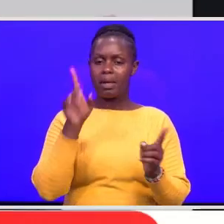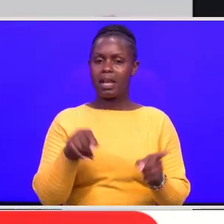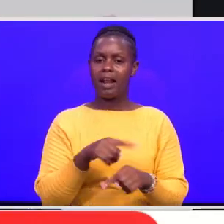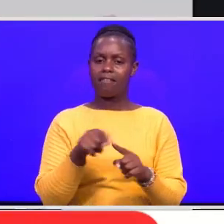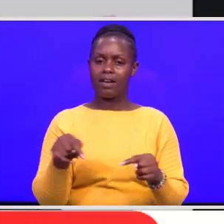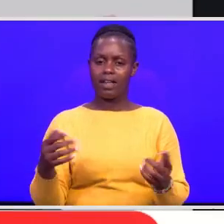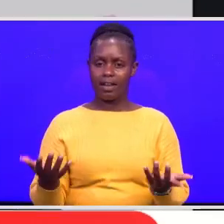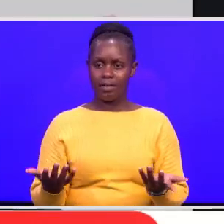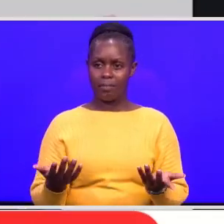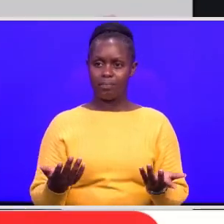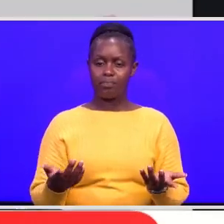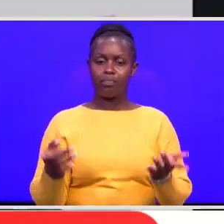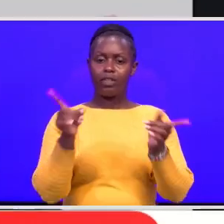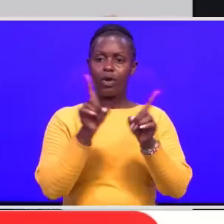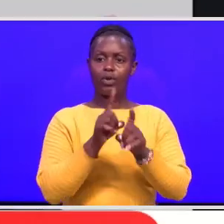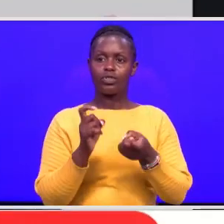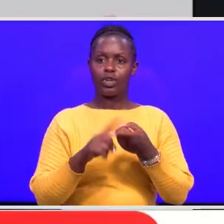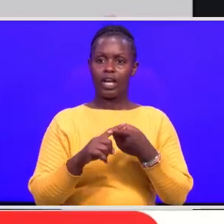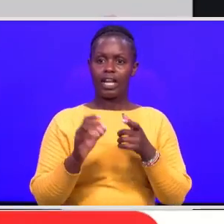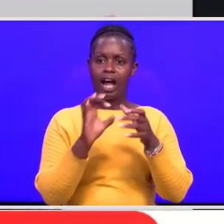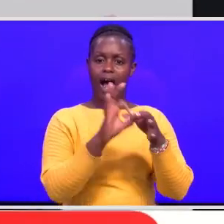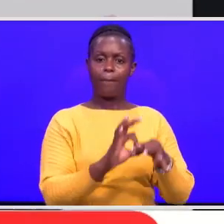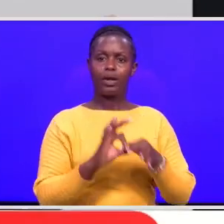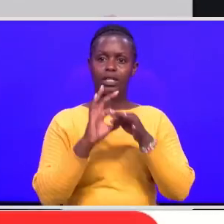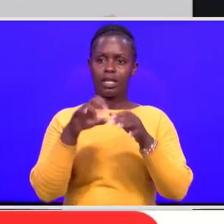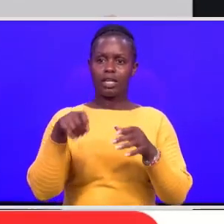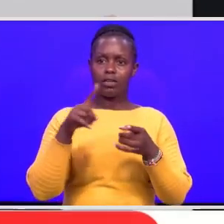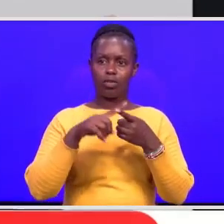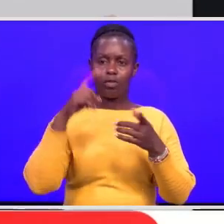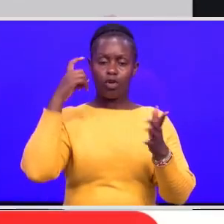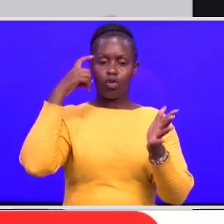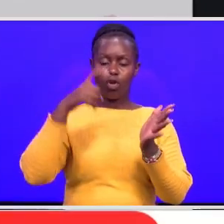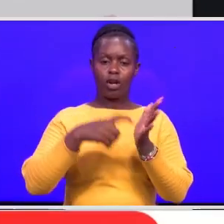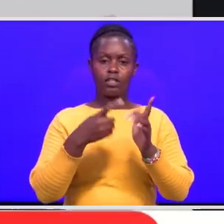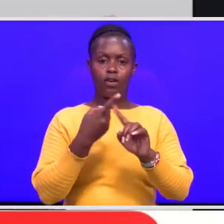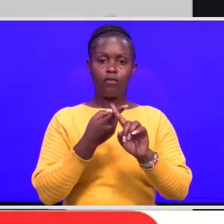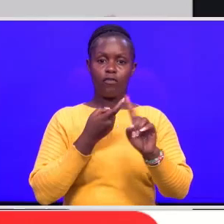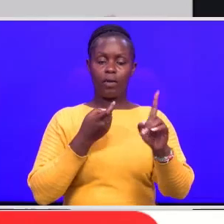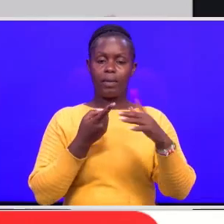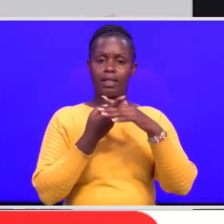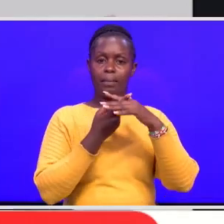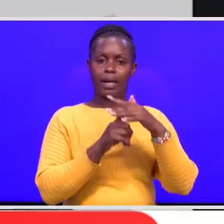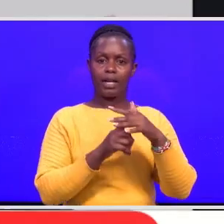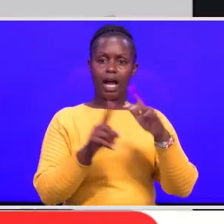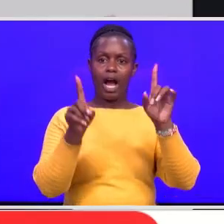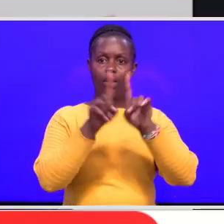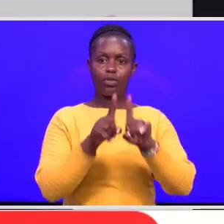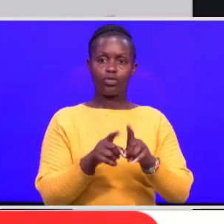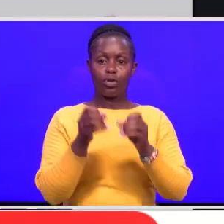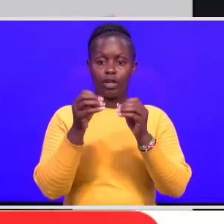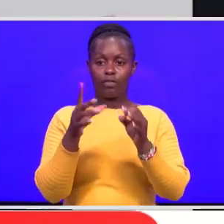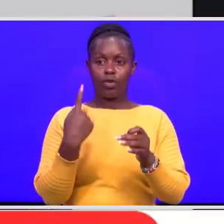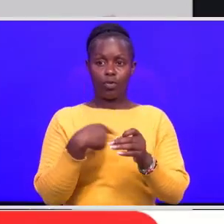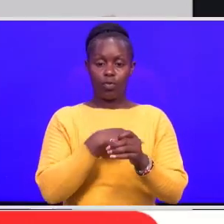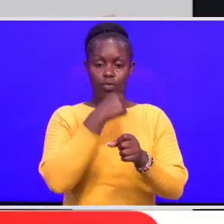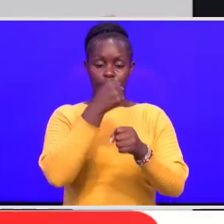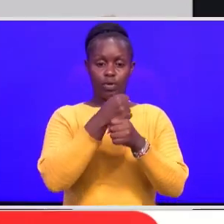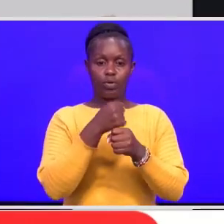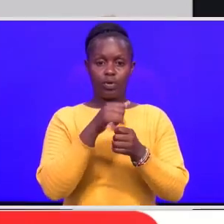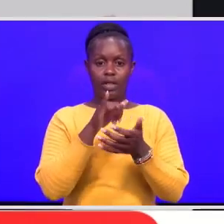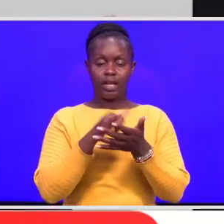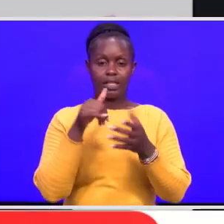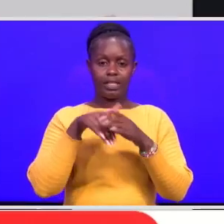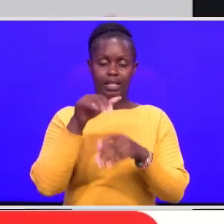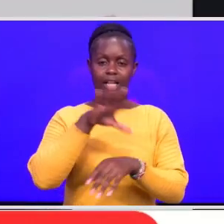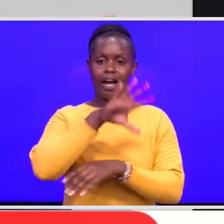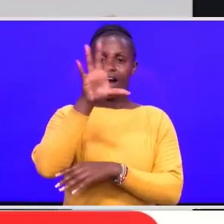investment in harmonization needs to be recognized from the very beginning. And if we're going to do pool procurement on a continental